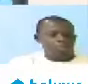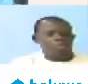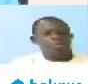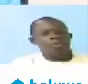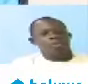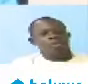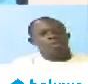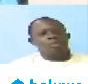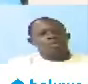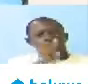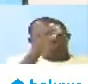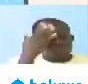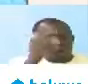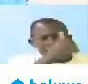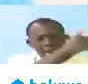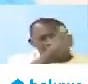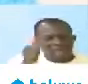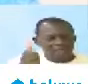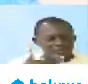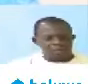you know everybody?